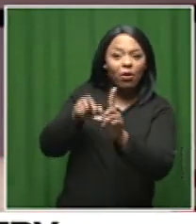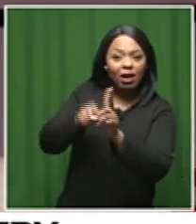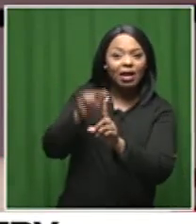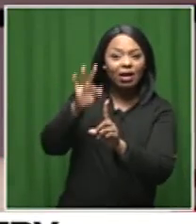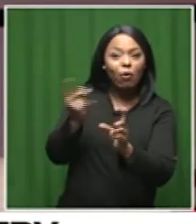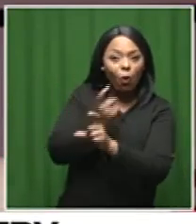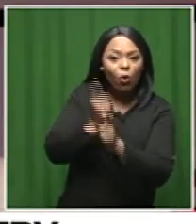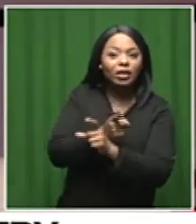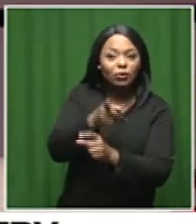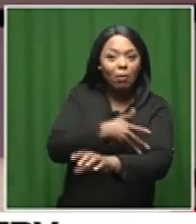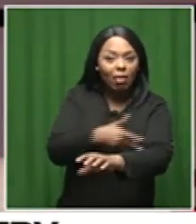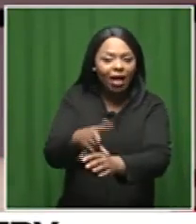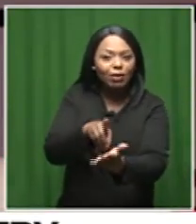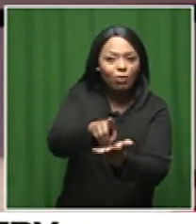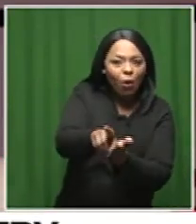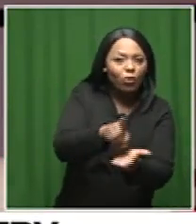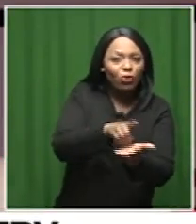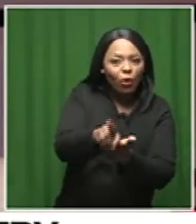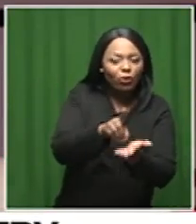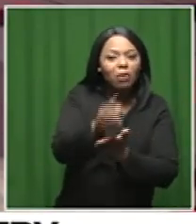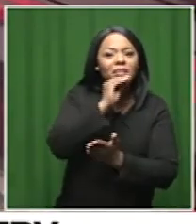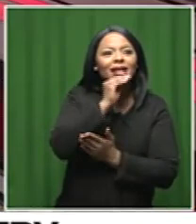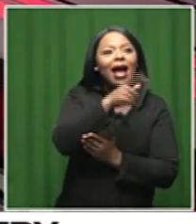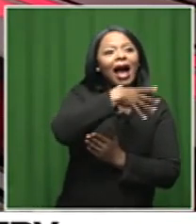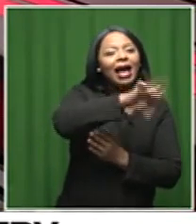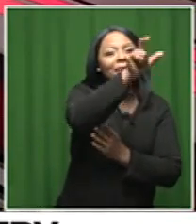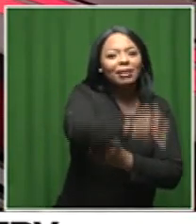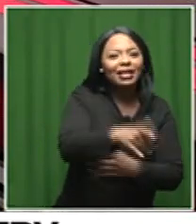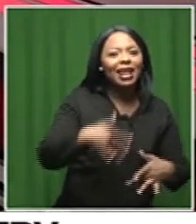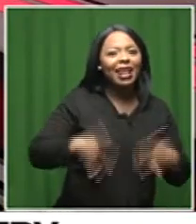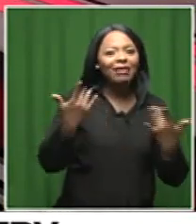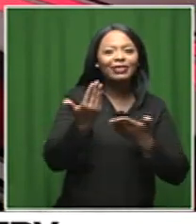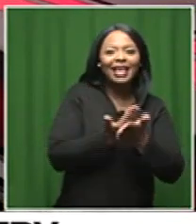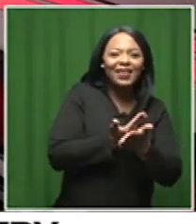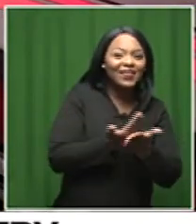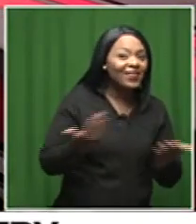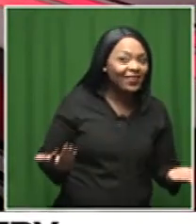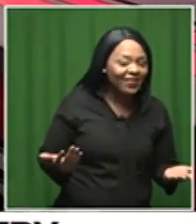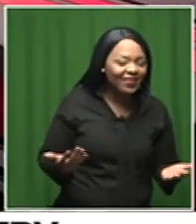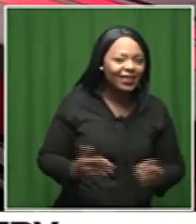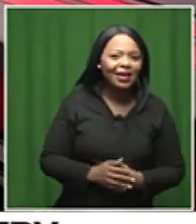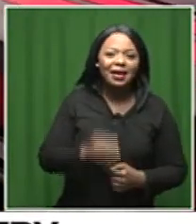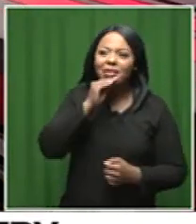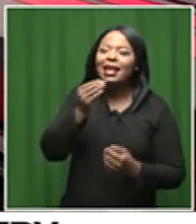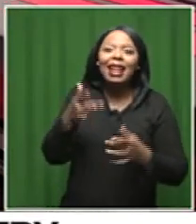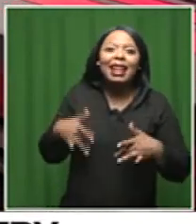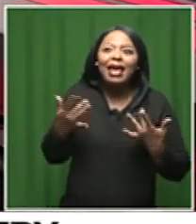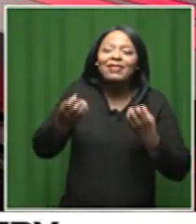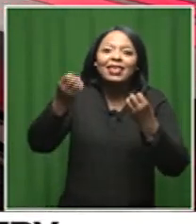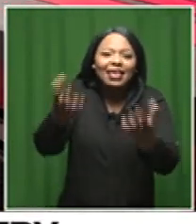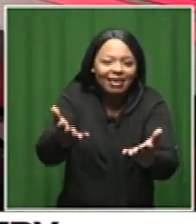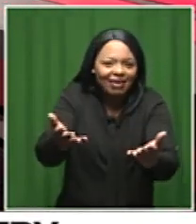Sure. It's crazy, right? That, off a simple donation or life-giving or